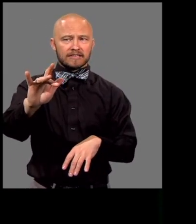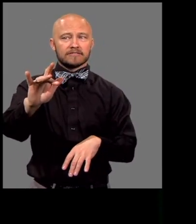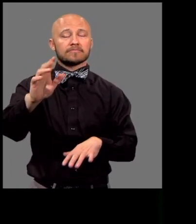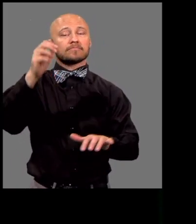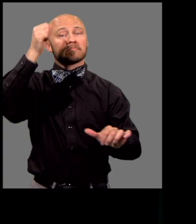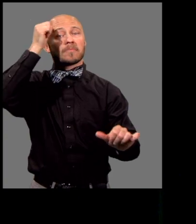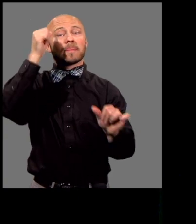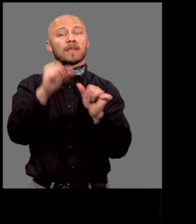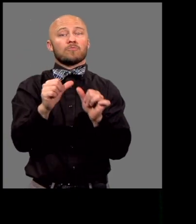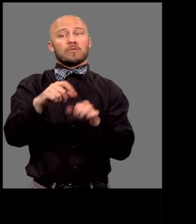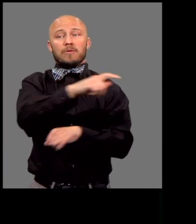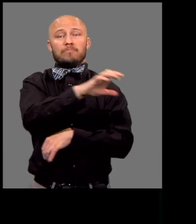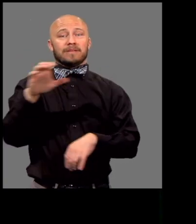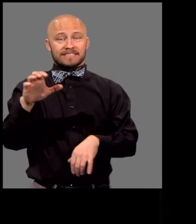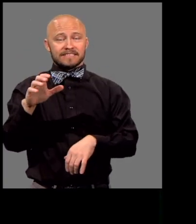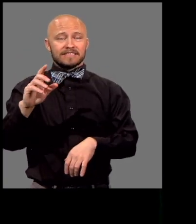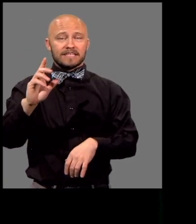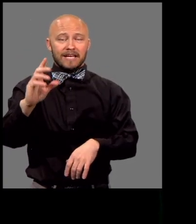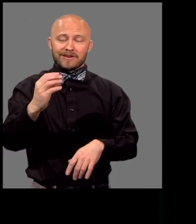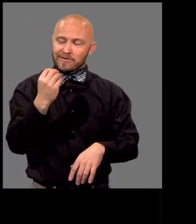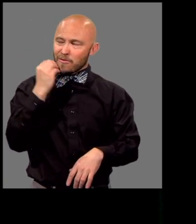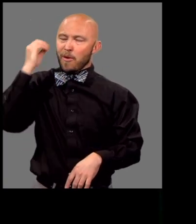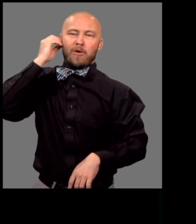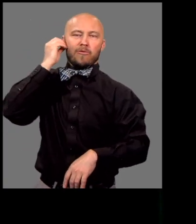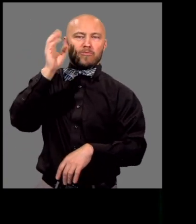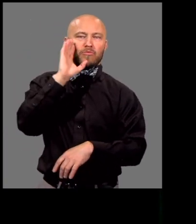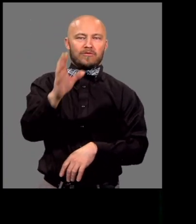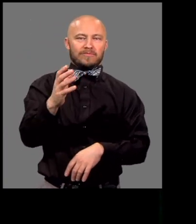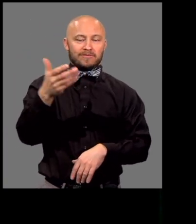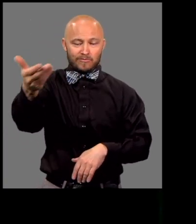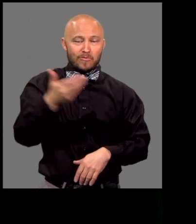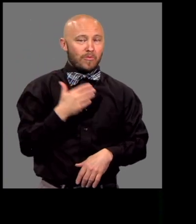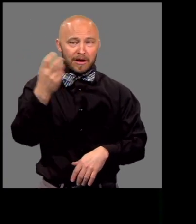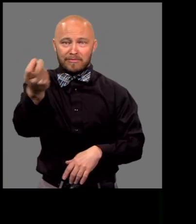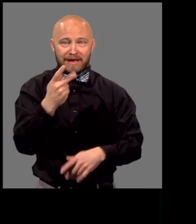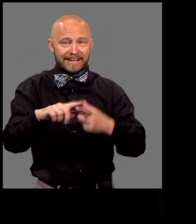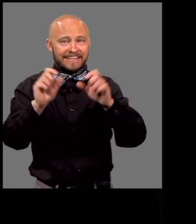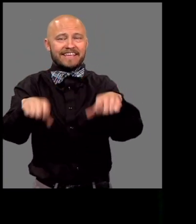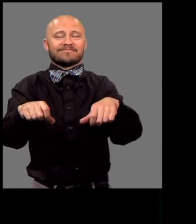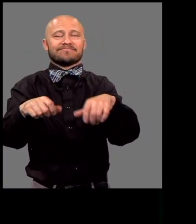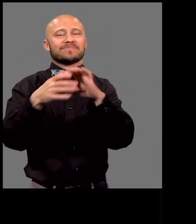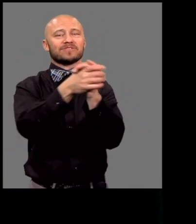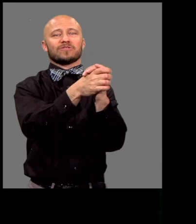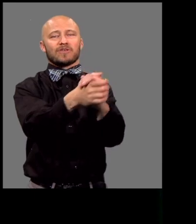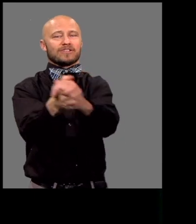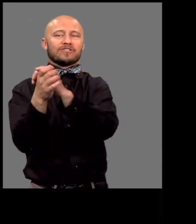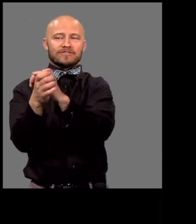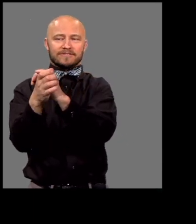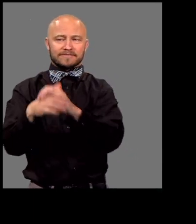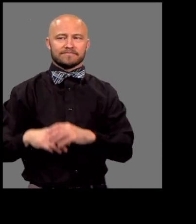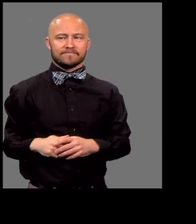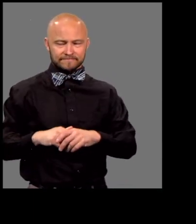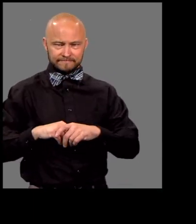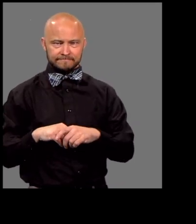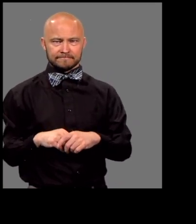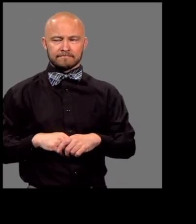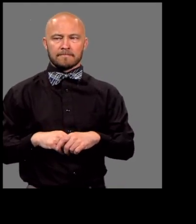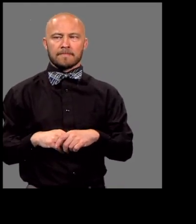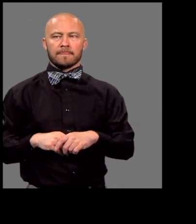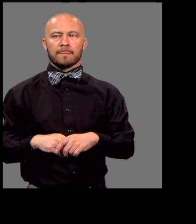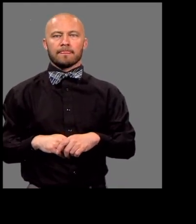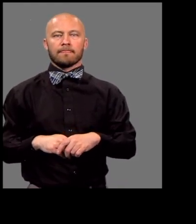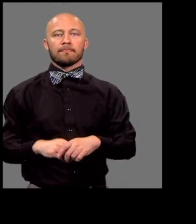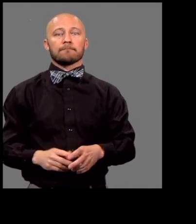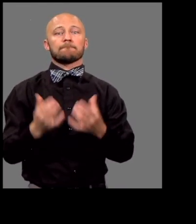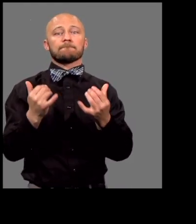all, and remember, PCC is always your home, and you're always welcome back. Congratulations. And